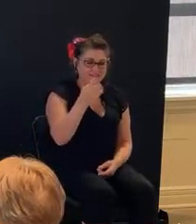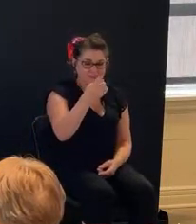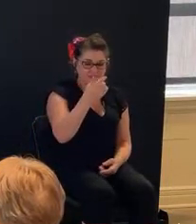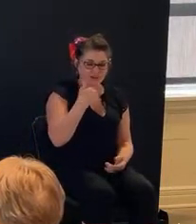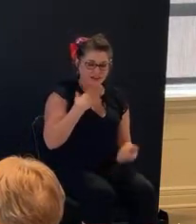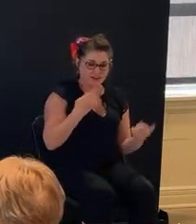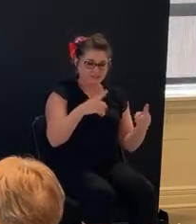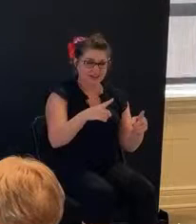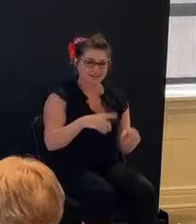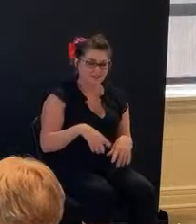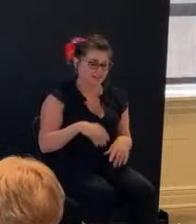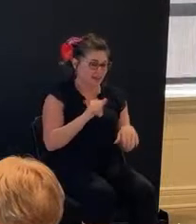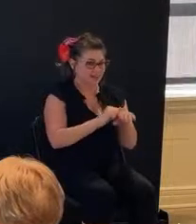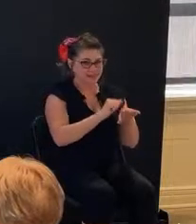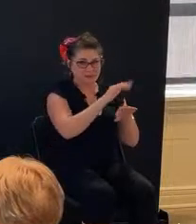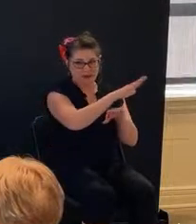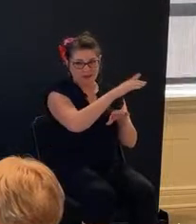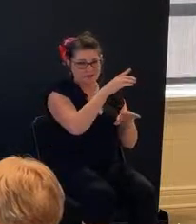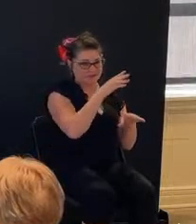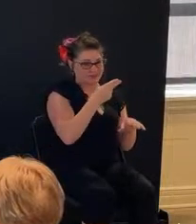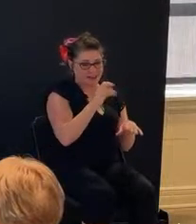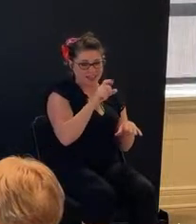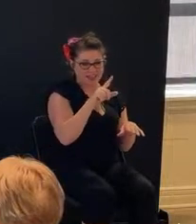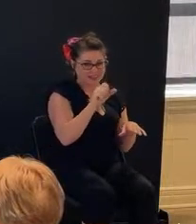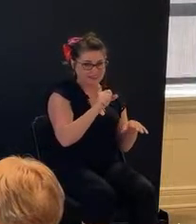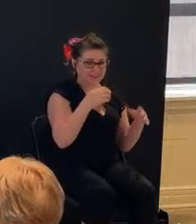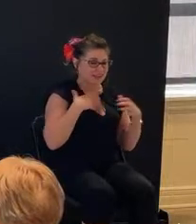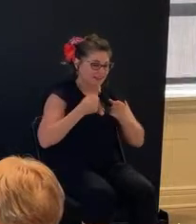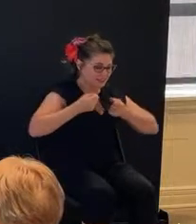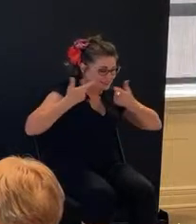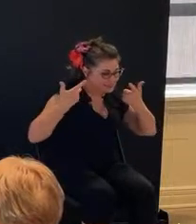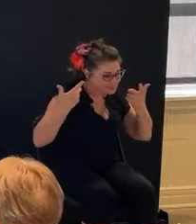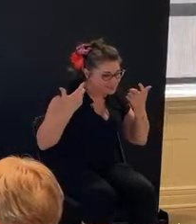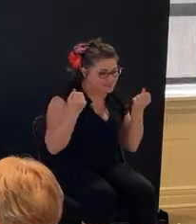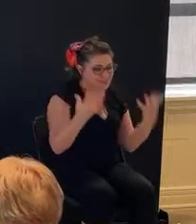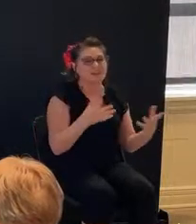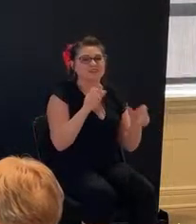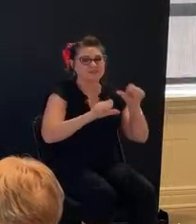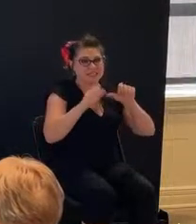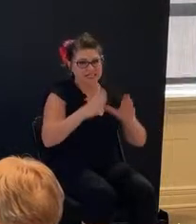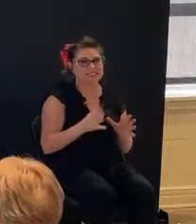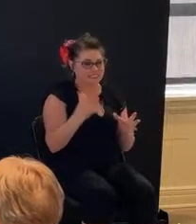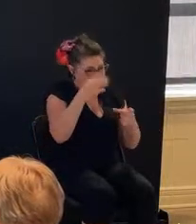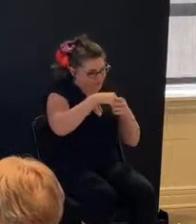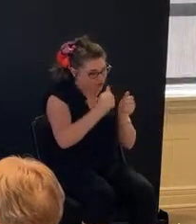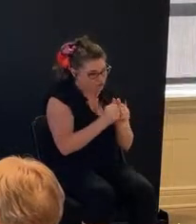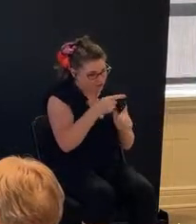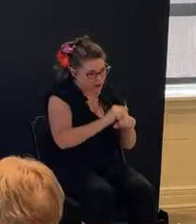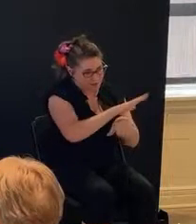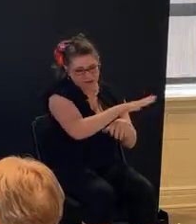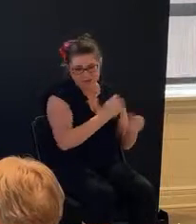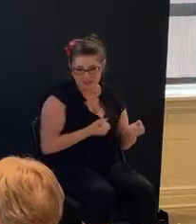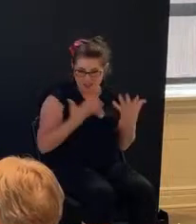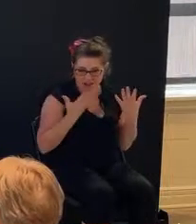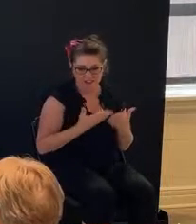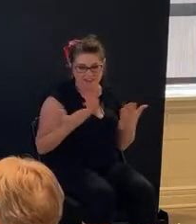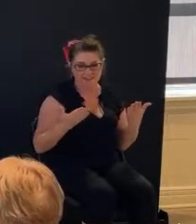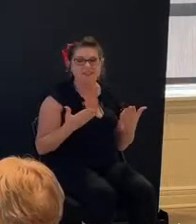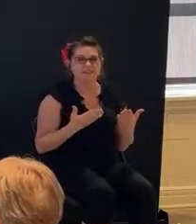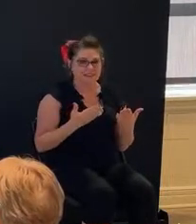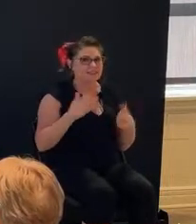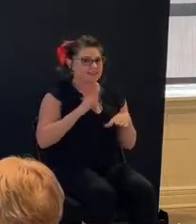Helens is quite a community of scientists. There are scads and scads of people studying all sorts of stuff. And this is very intentional.